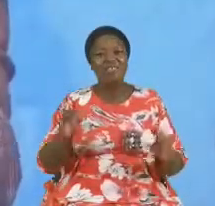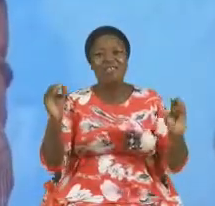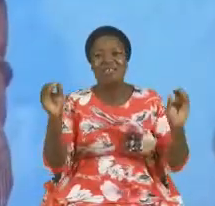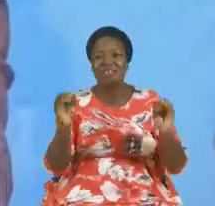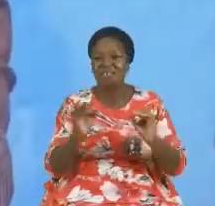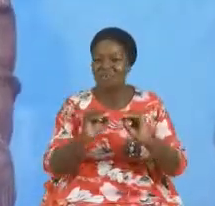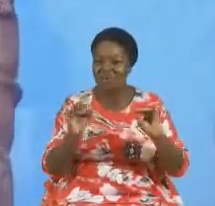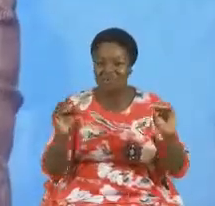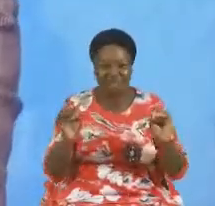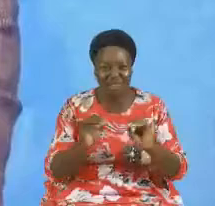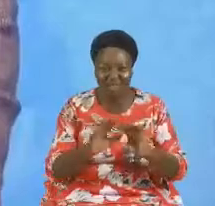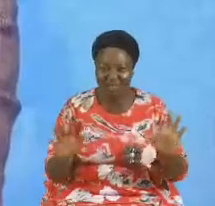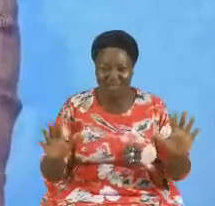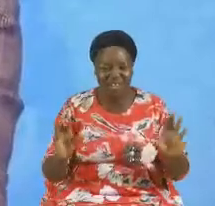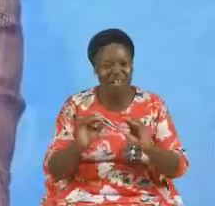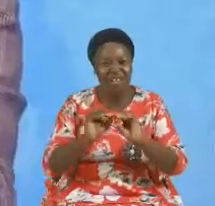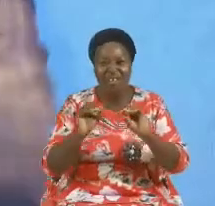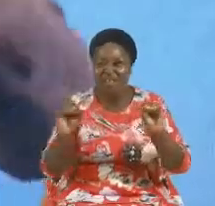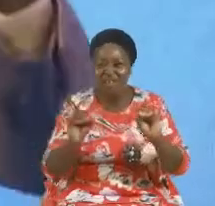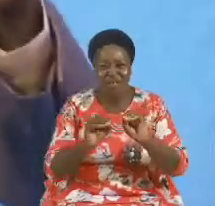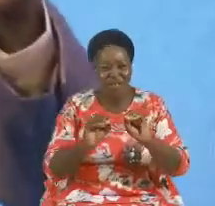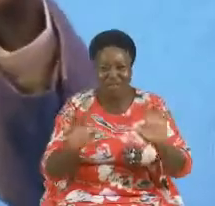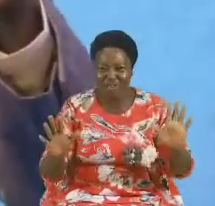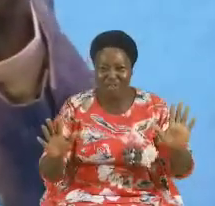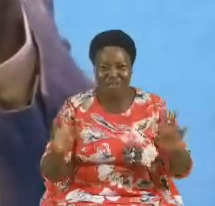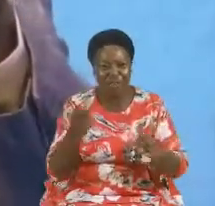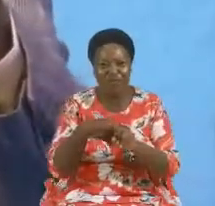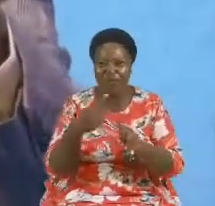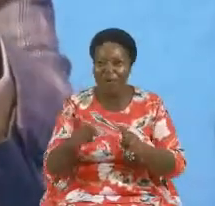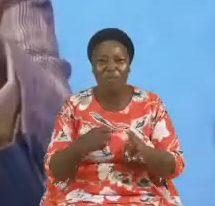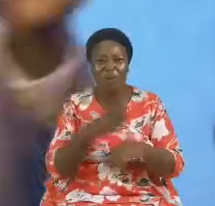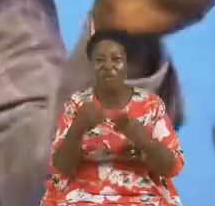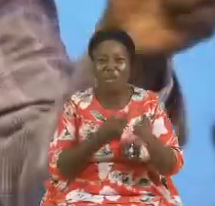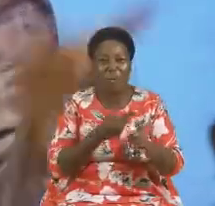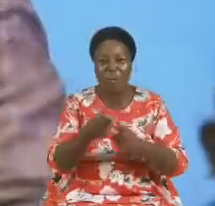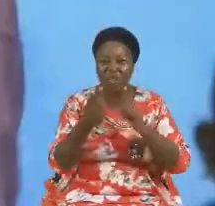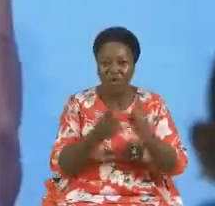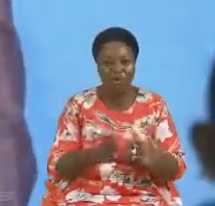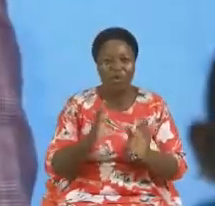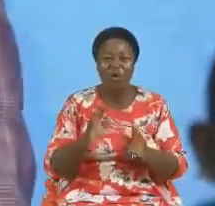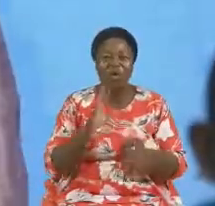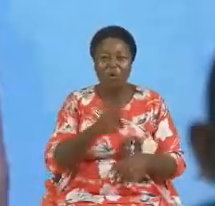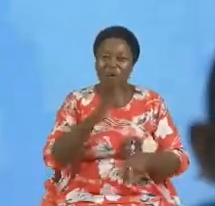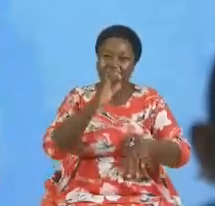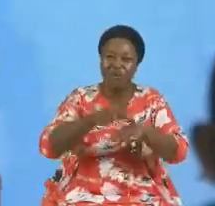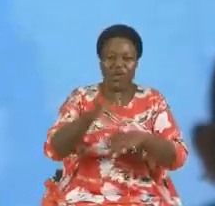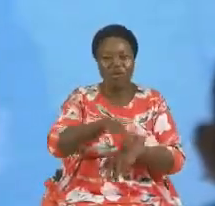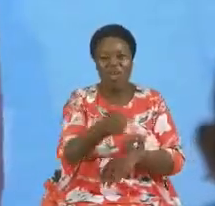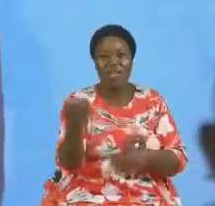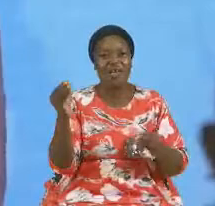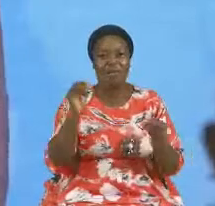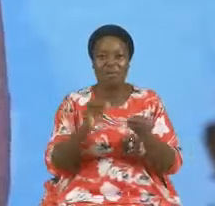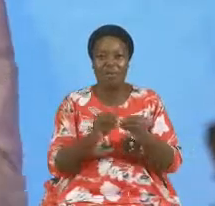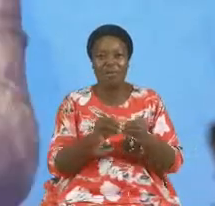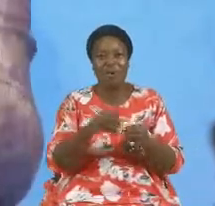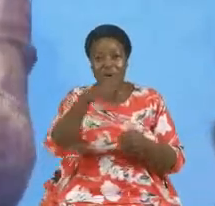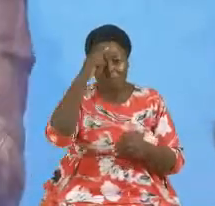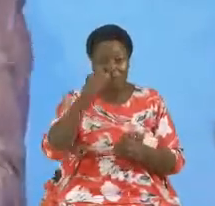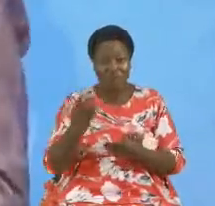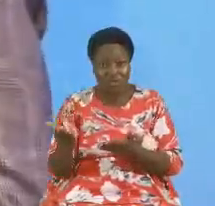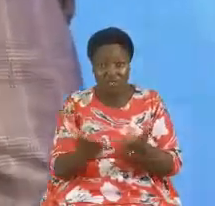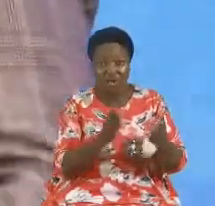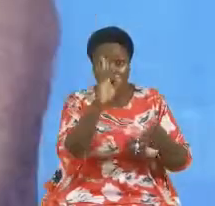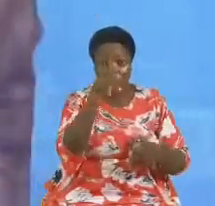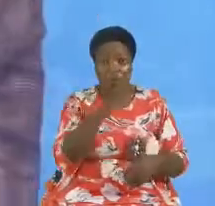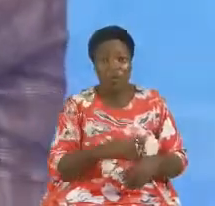And nothing from the enemy, nothing from the persecutors will affect you anymore.